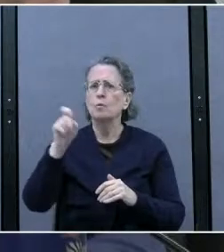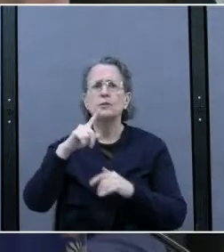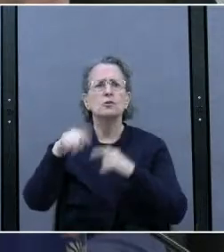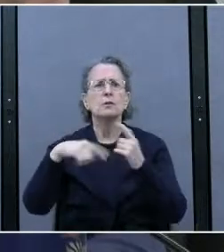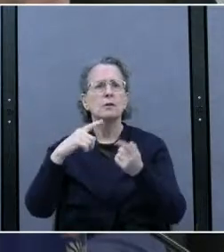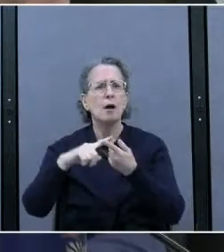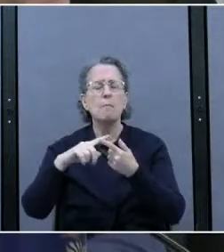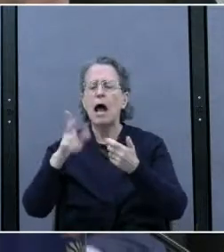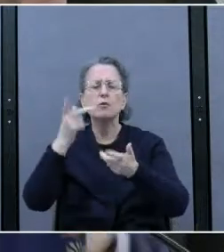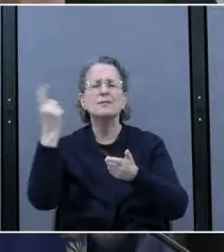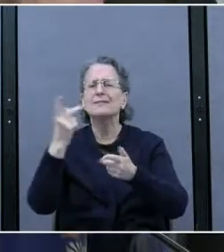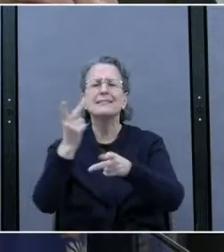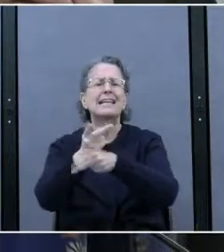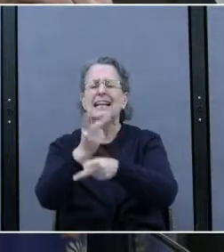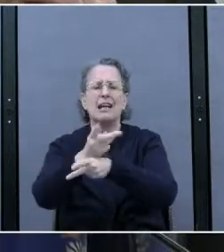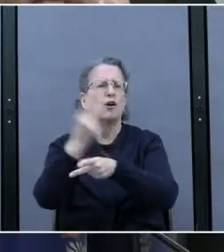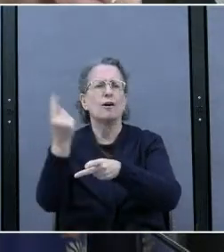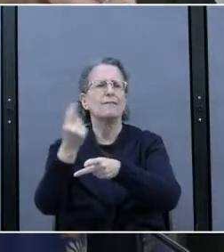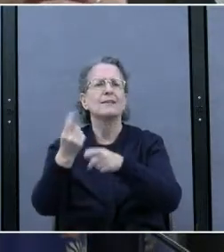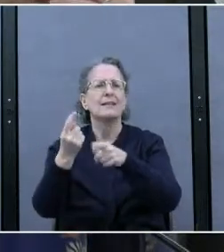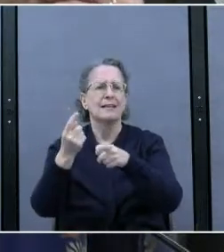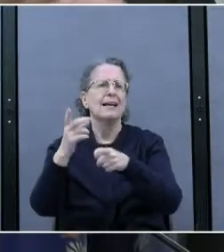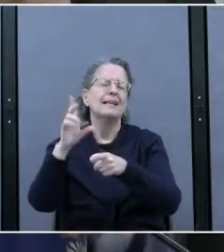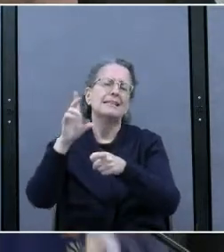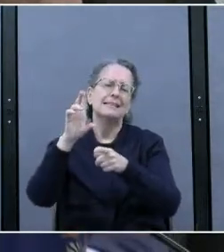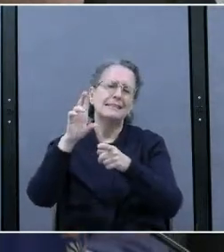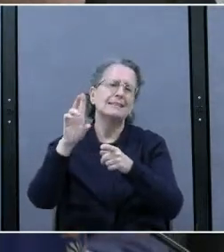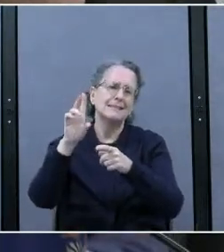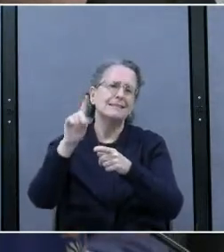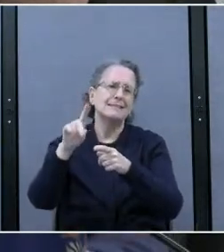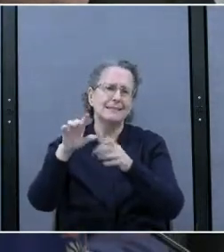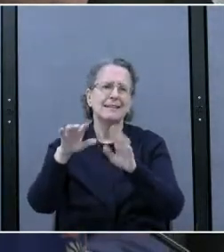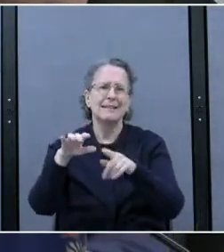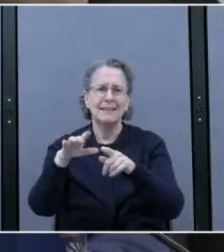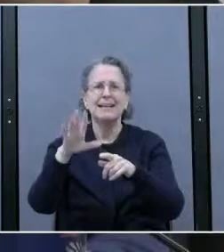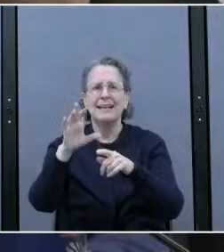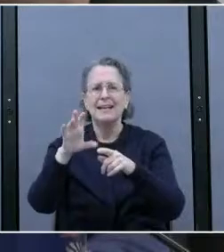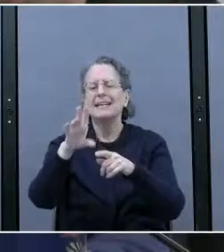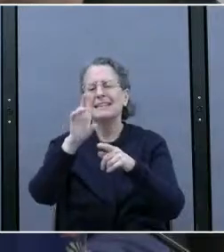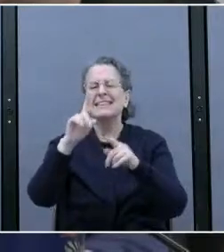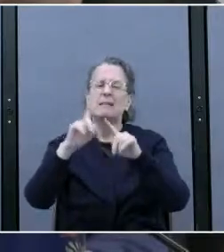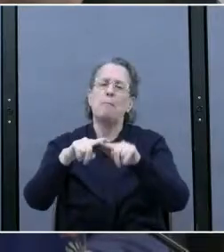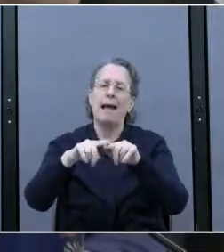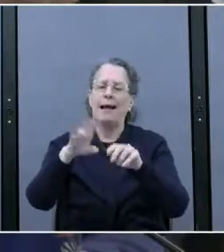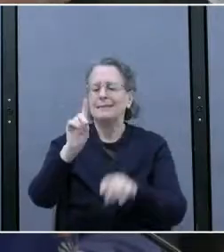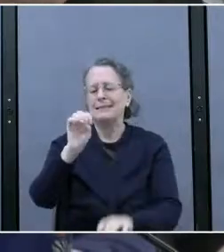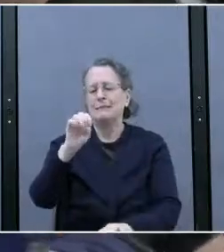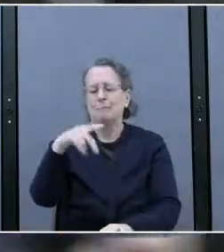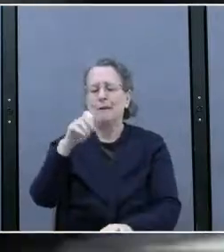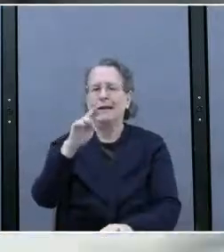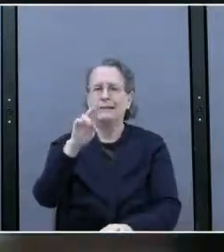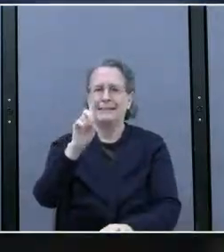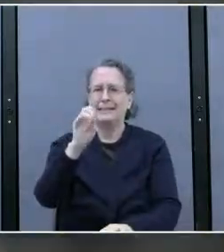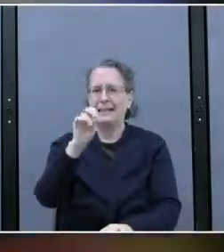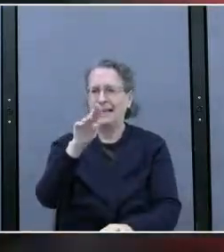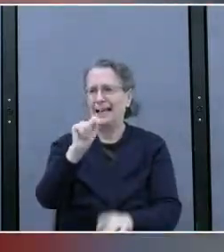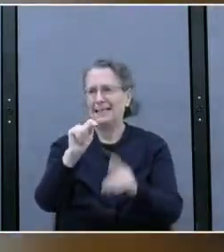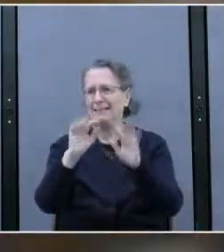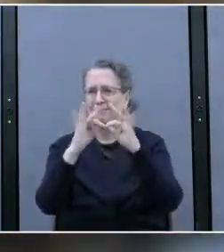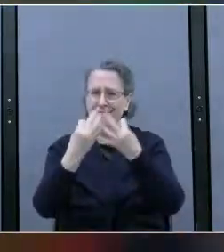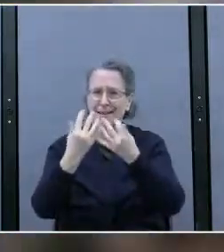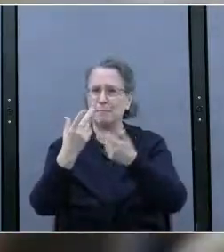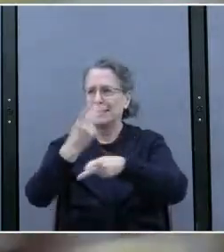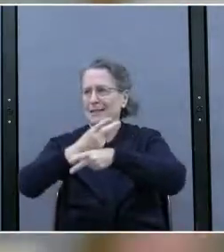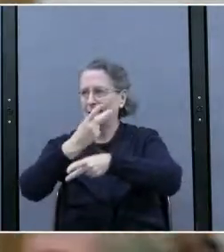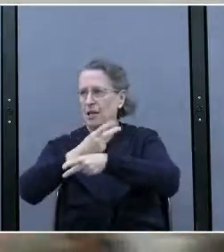Is there do you want to come to the microphone? So that we'll have the static microphone and a roving microphone so that